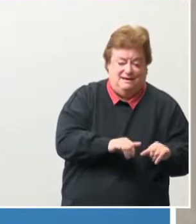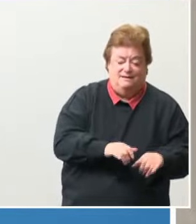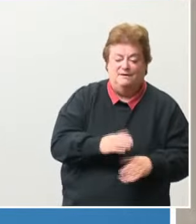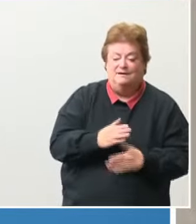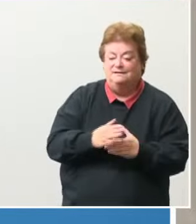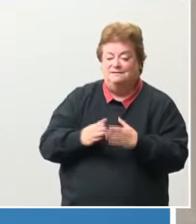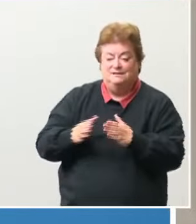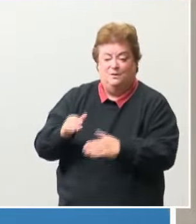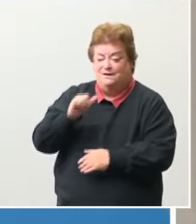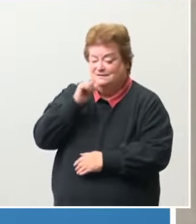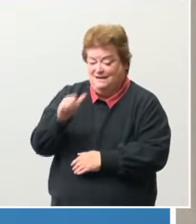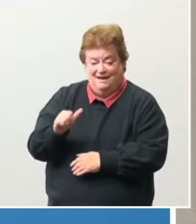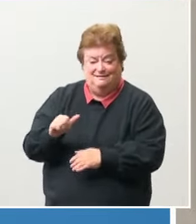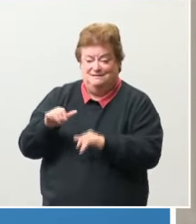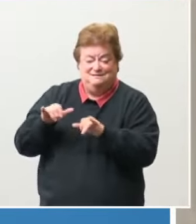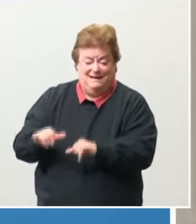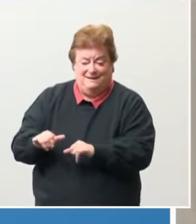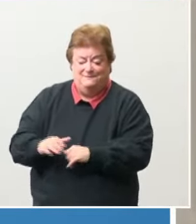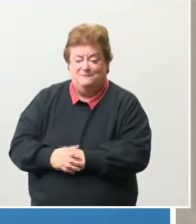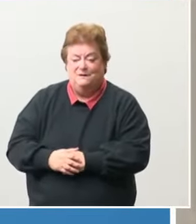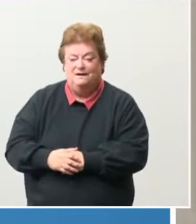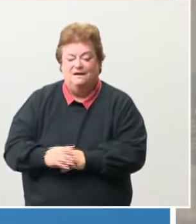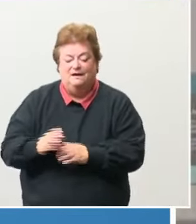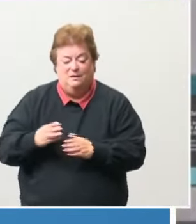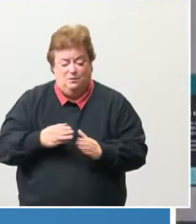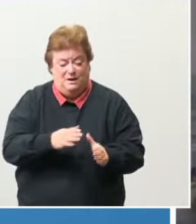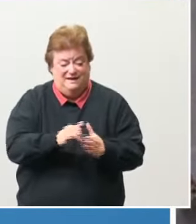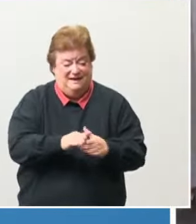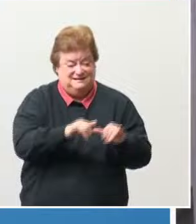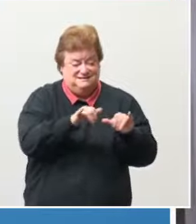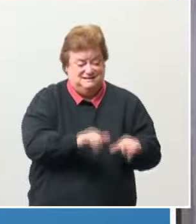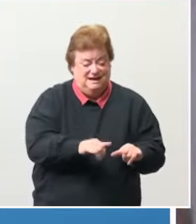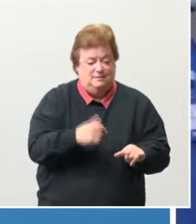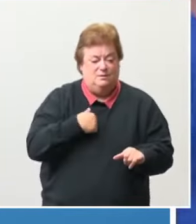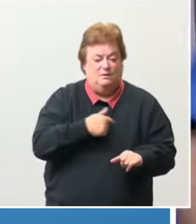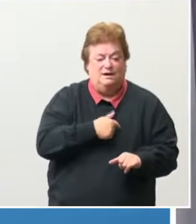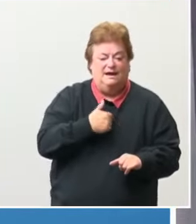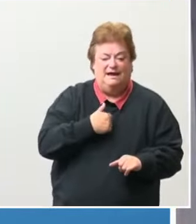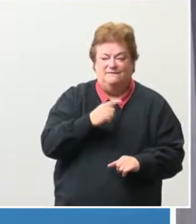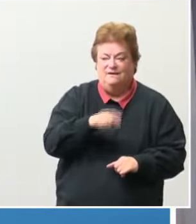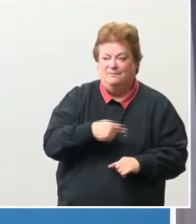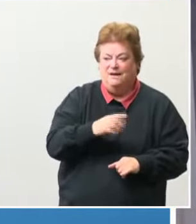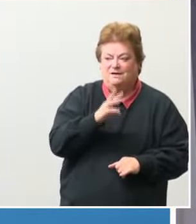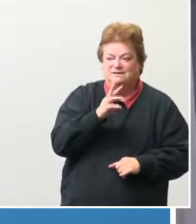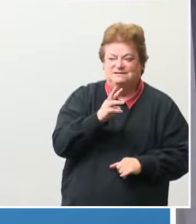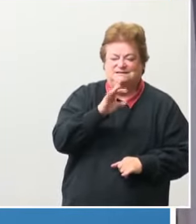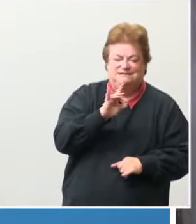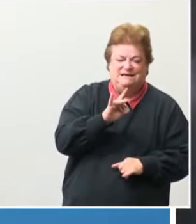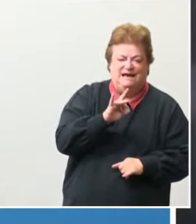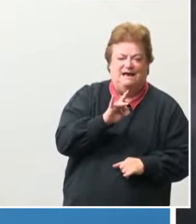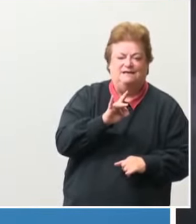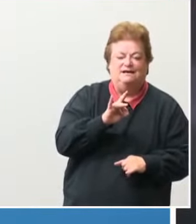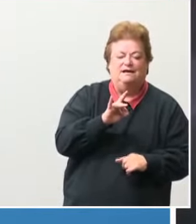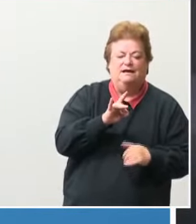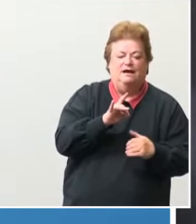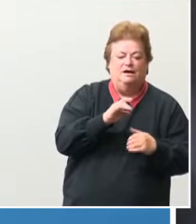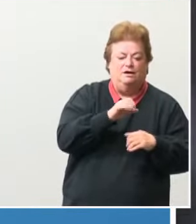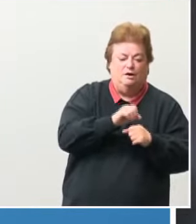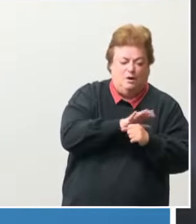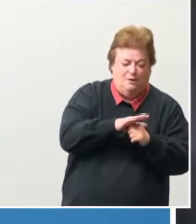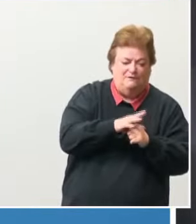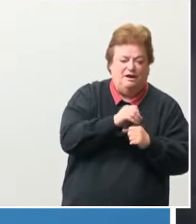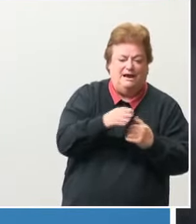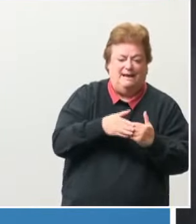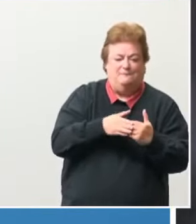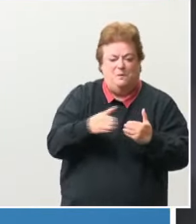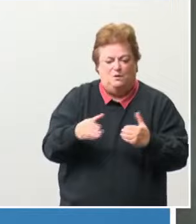not the same. In the way that it's been the same, today we have about 68 COVID and post-COVID patients